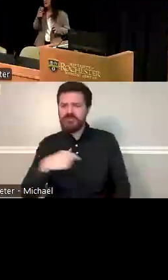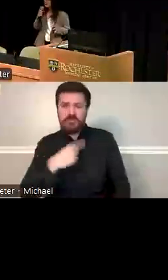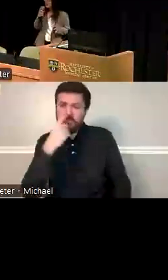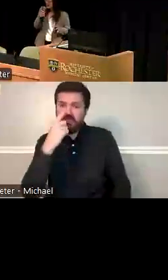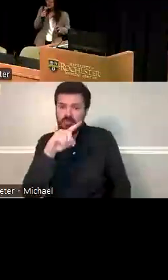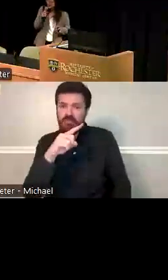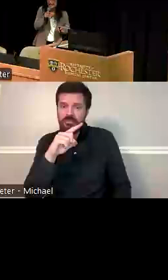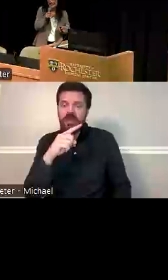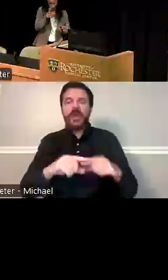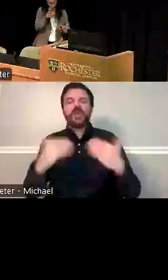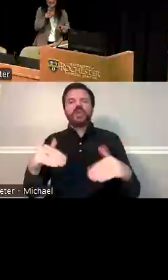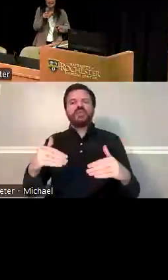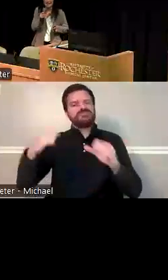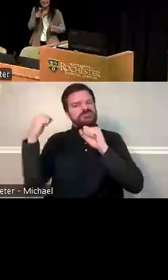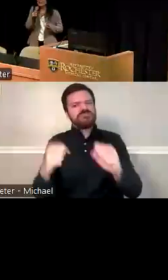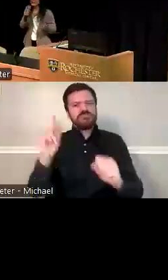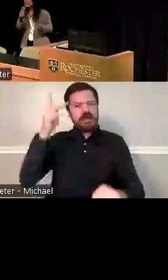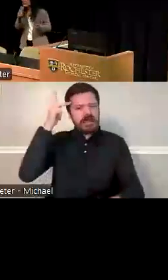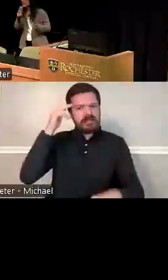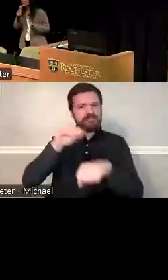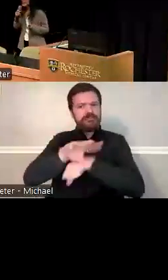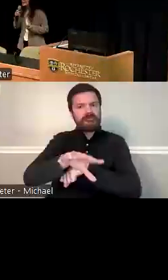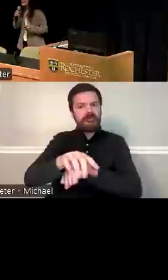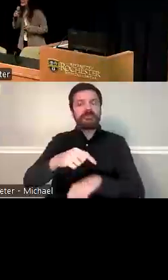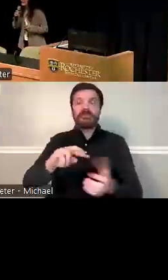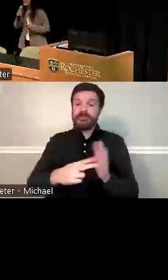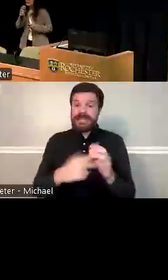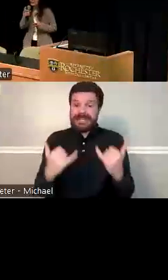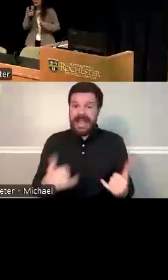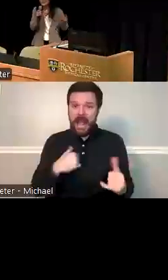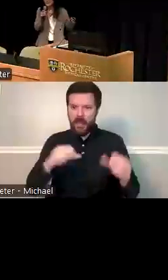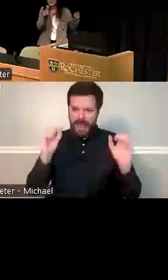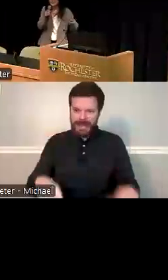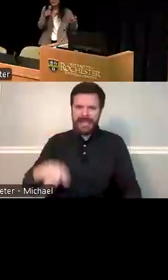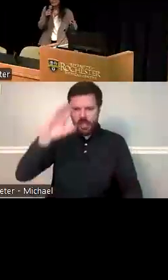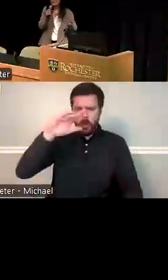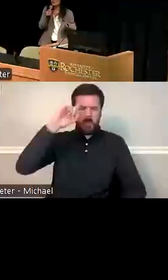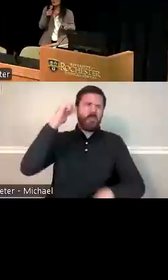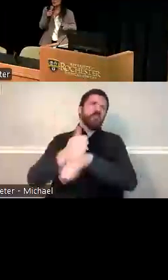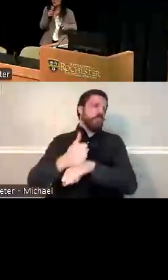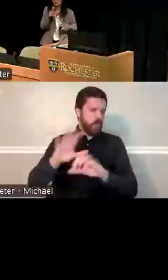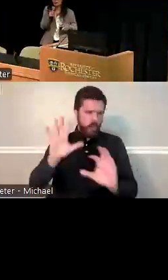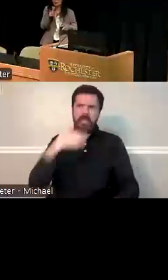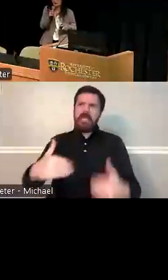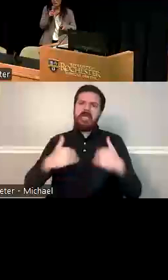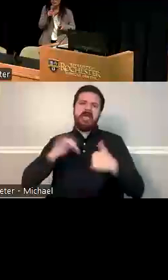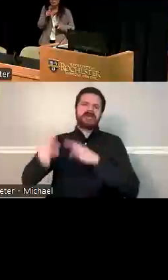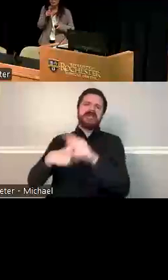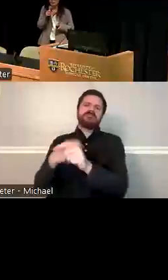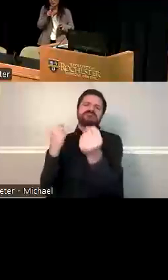highly political, and I can't count on that right now, that we'll have this level of support from